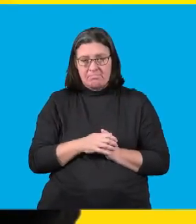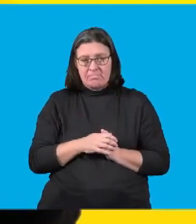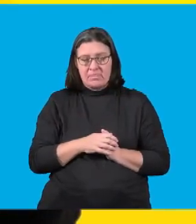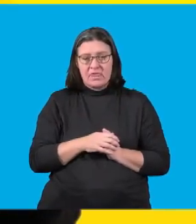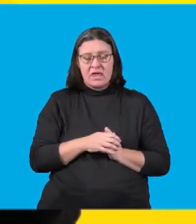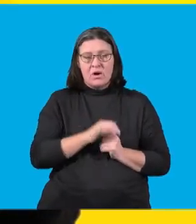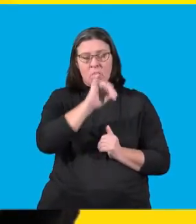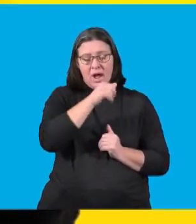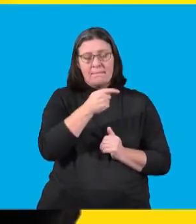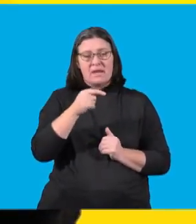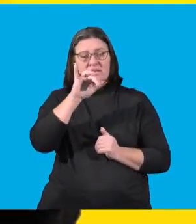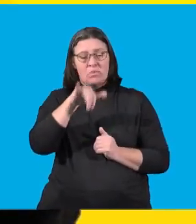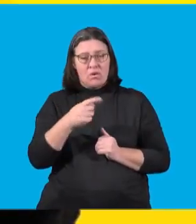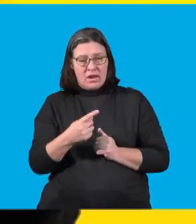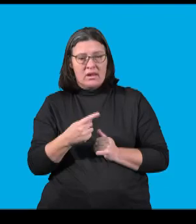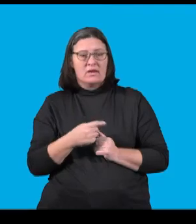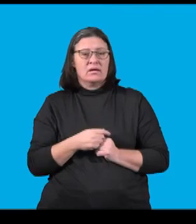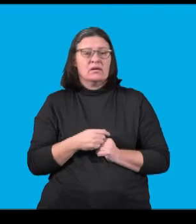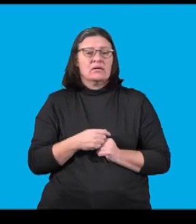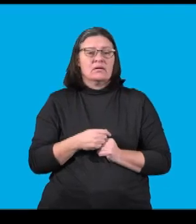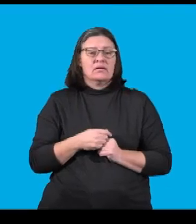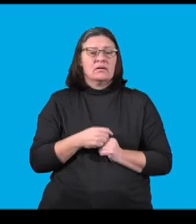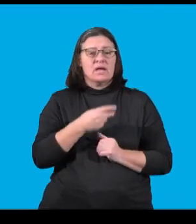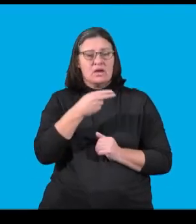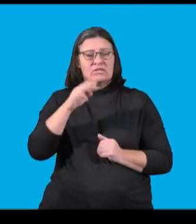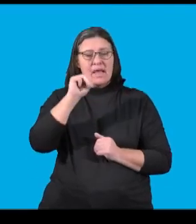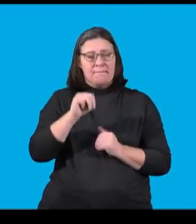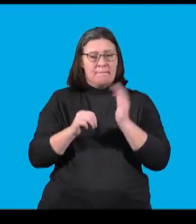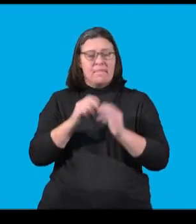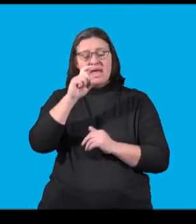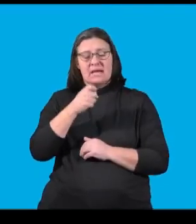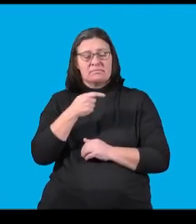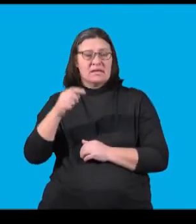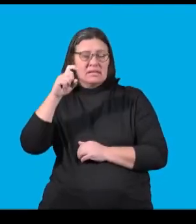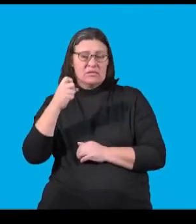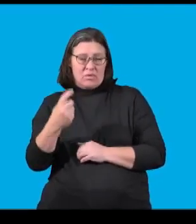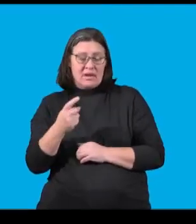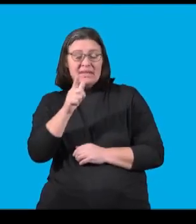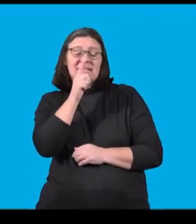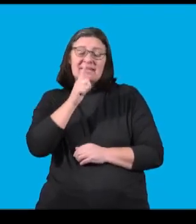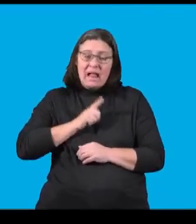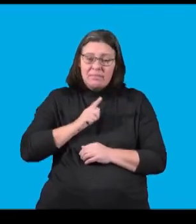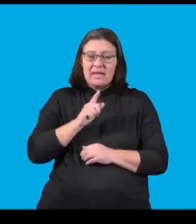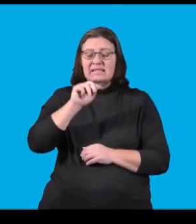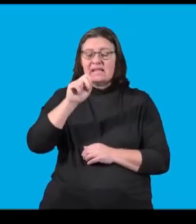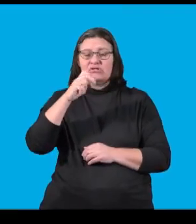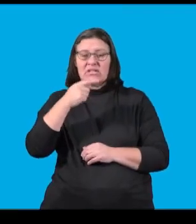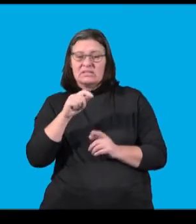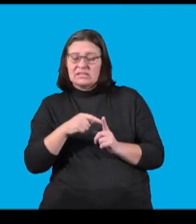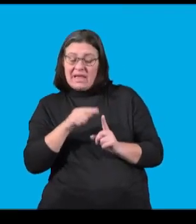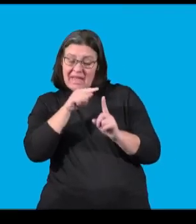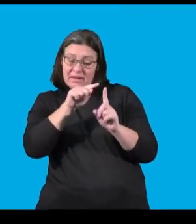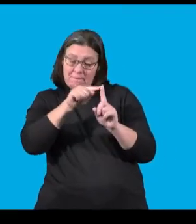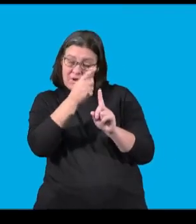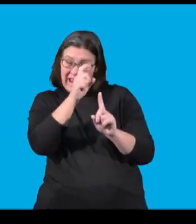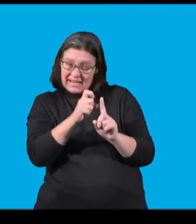x1. So my equation y is equal to 6x minus 13 tells me what the equation of this specific tangent is